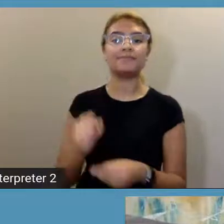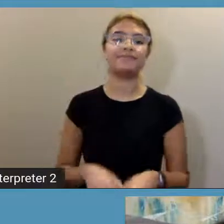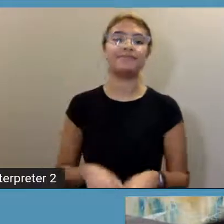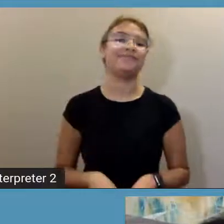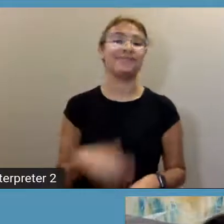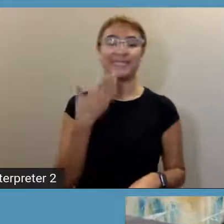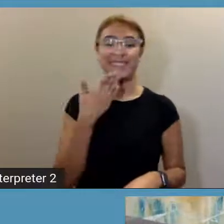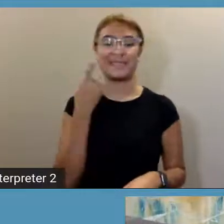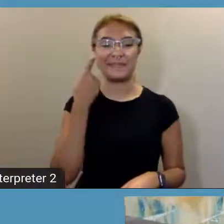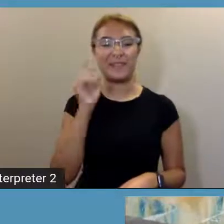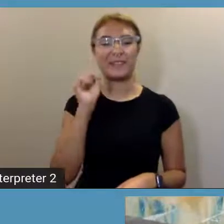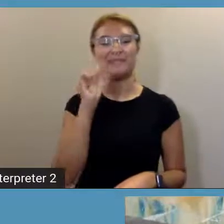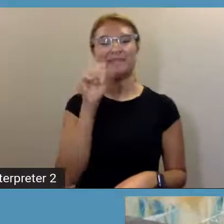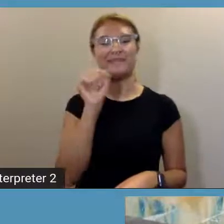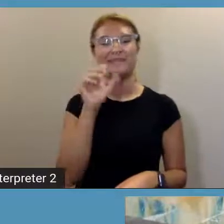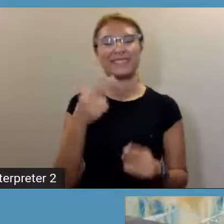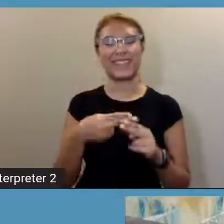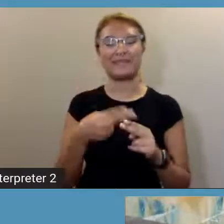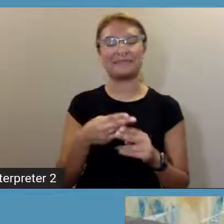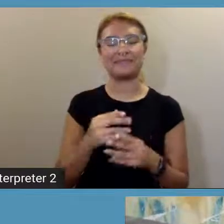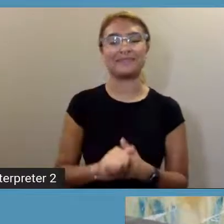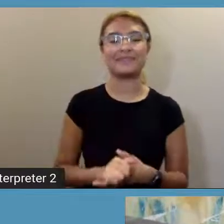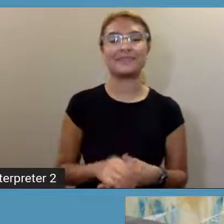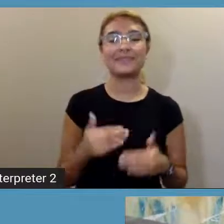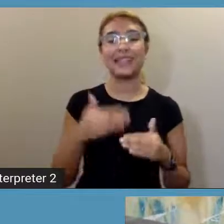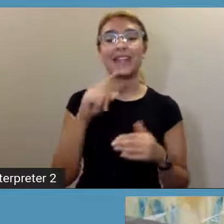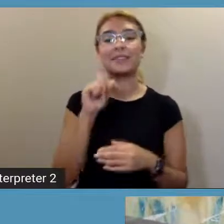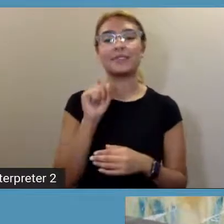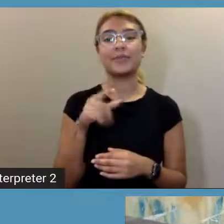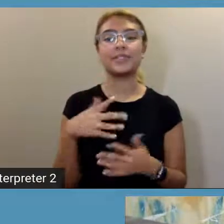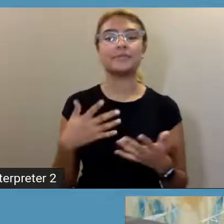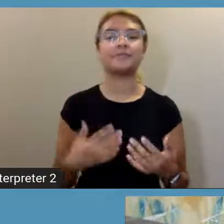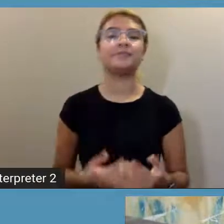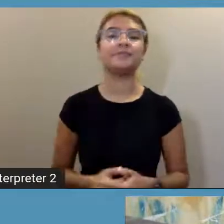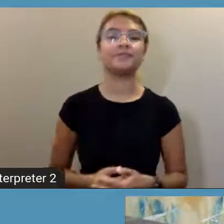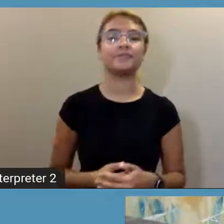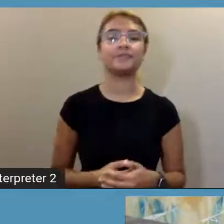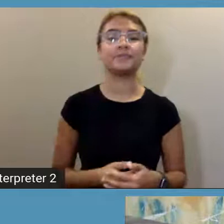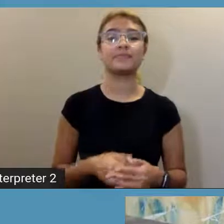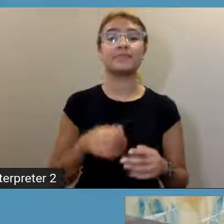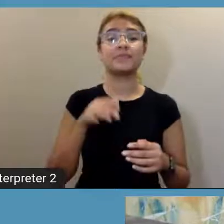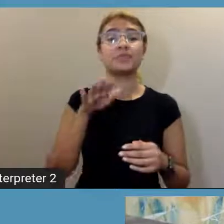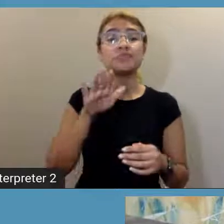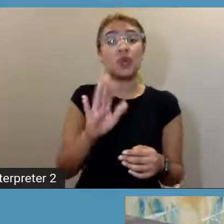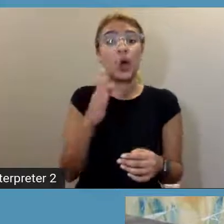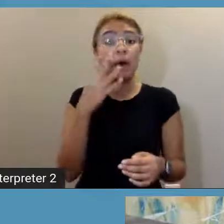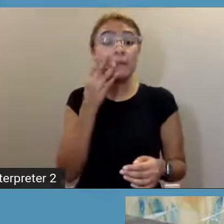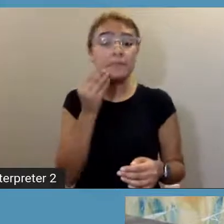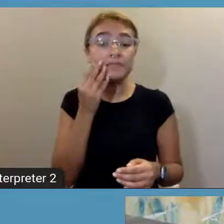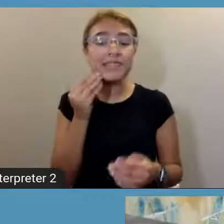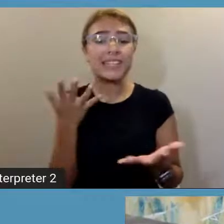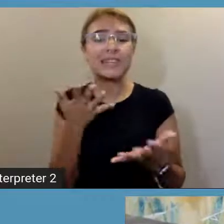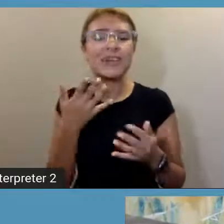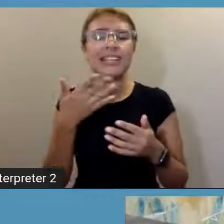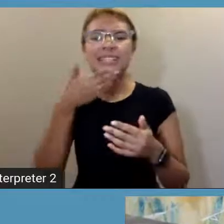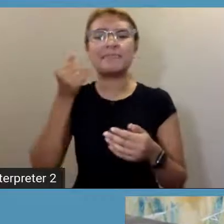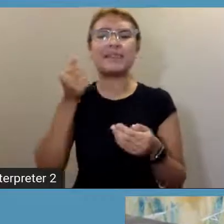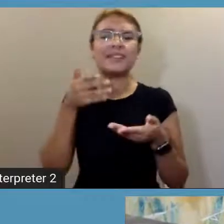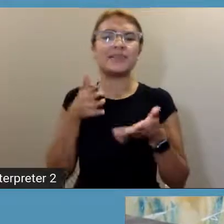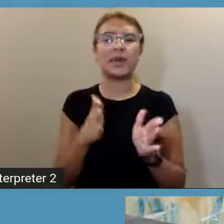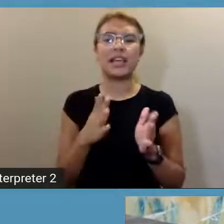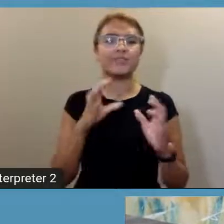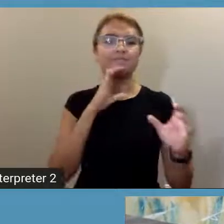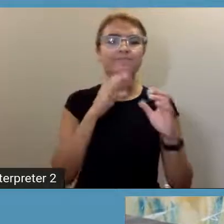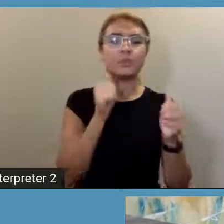outs. Yeah, the next question is, from your experience, what's the best way to communicate with